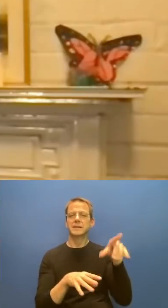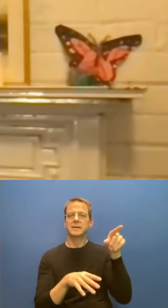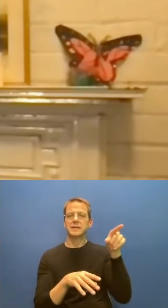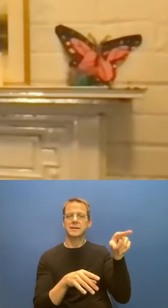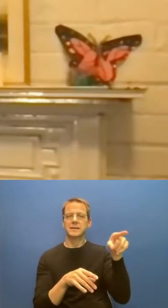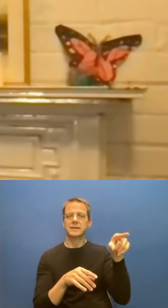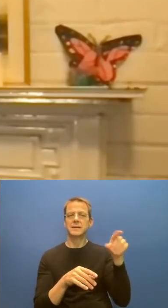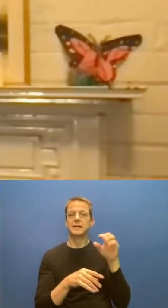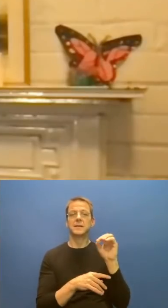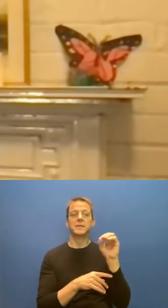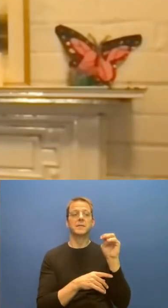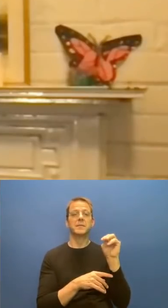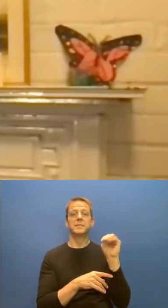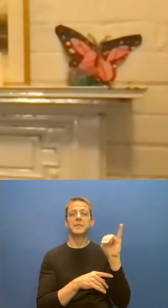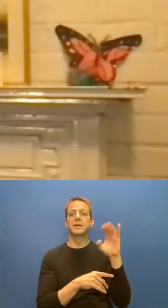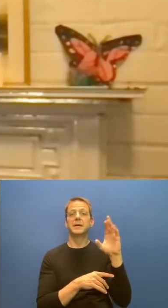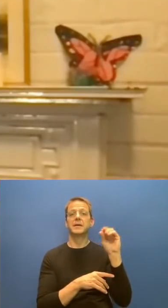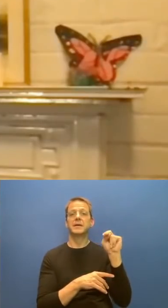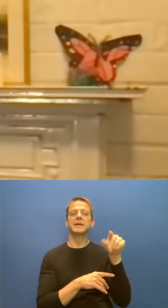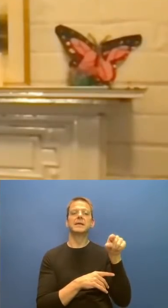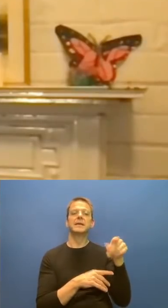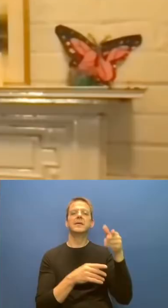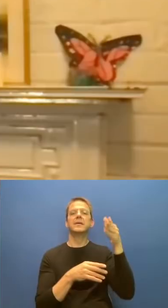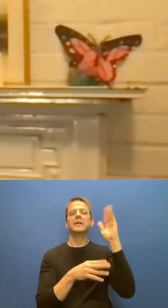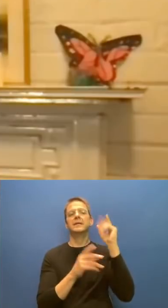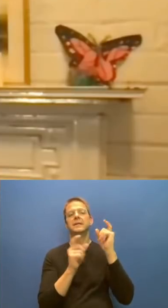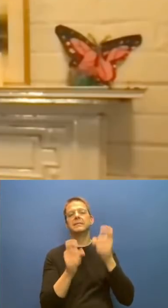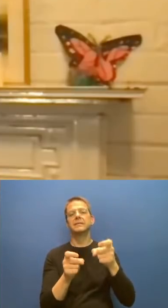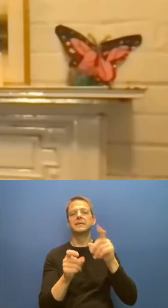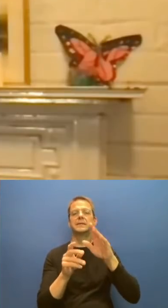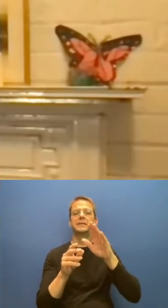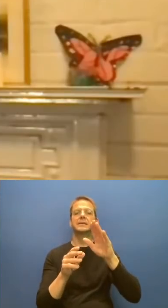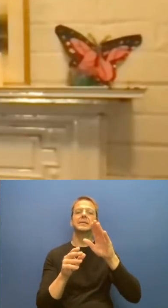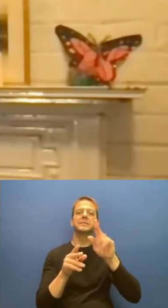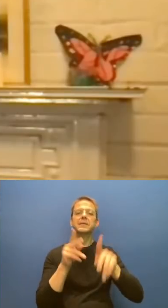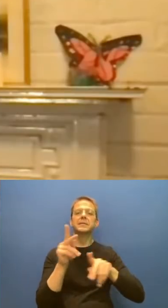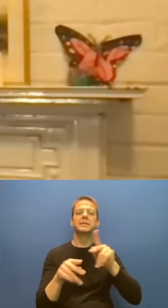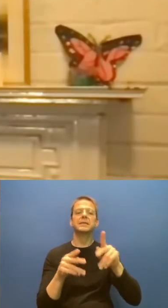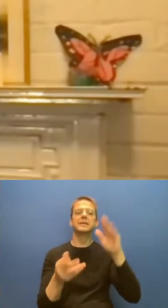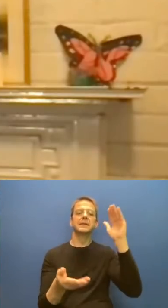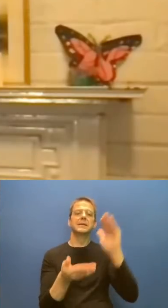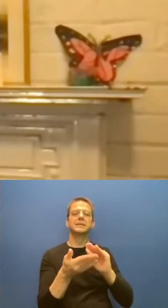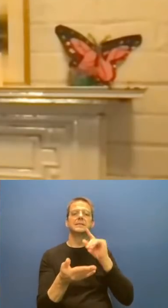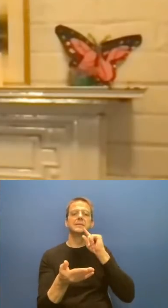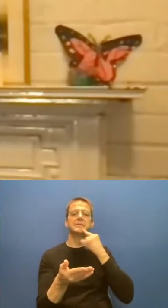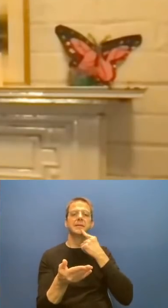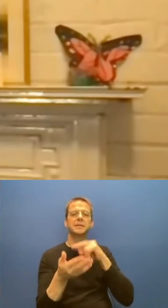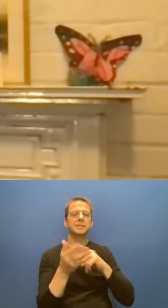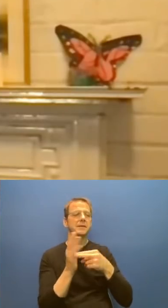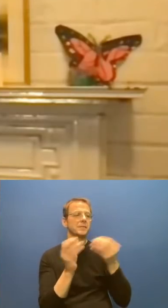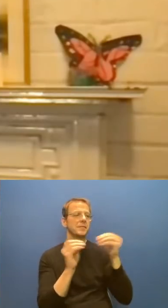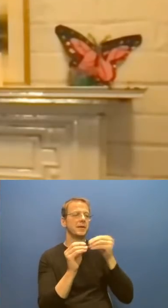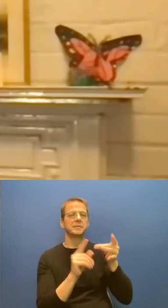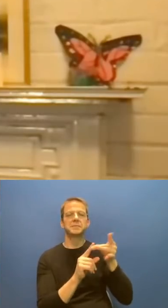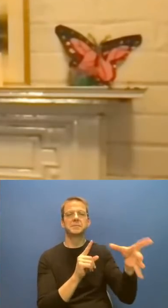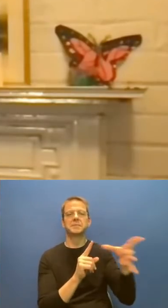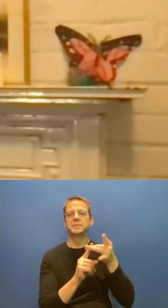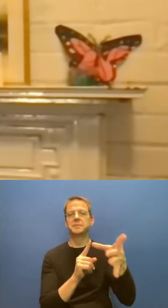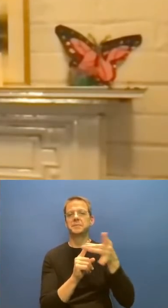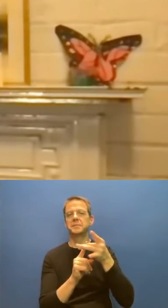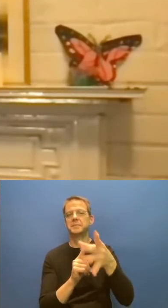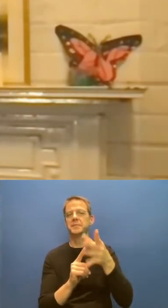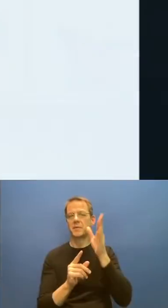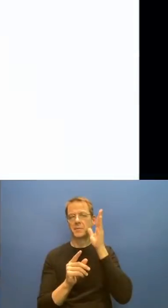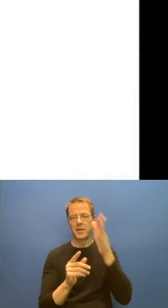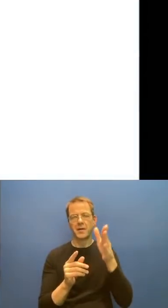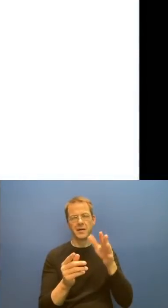more transmissible. Maybe it'll rip through us and we'll all get immunized and all will be well. I do have one more slide, Chad. If you could just pull that up. I